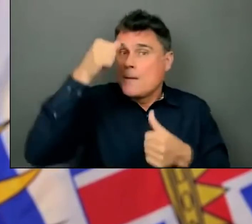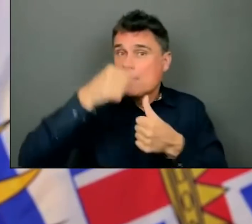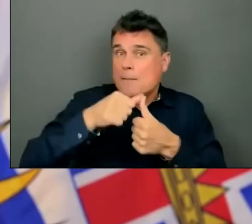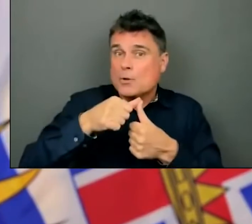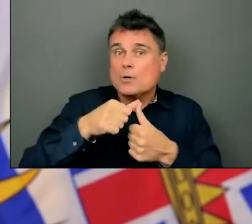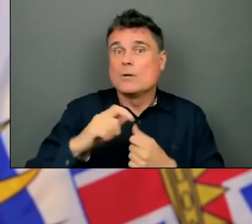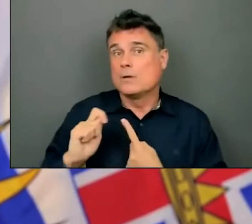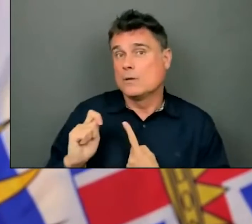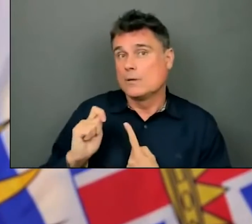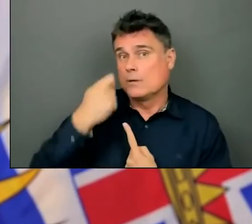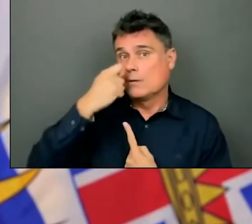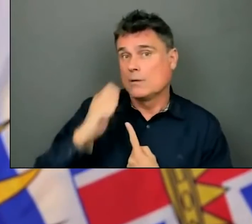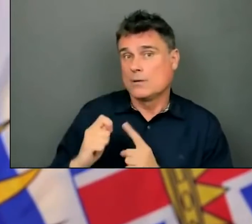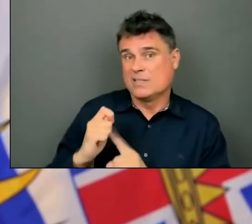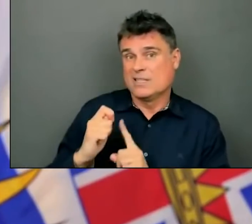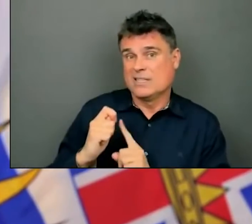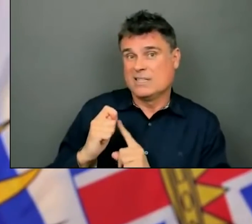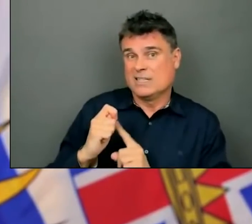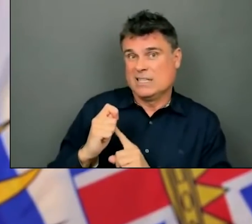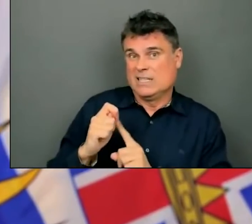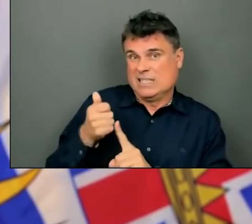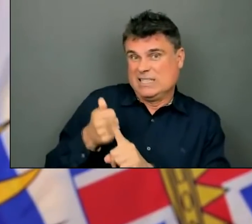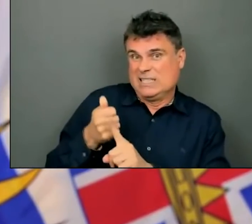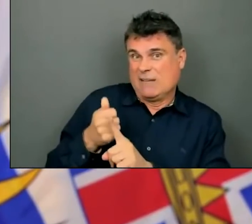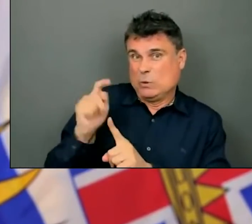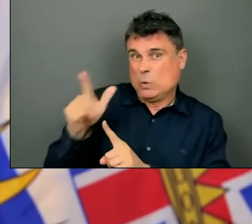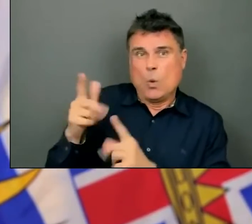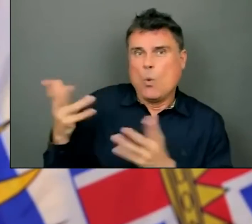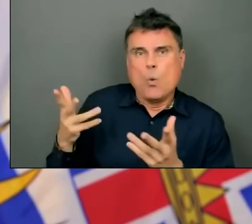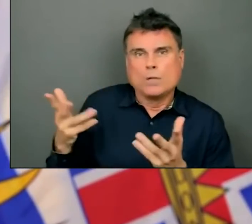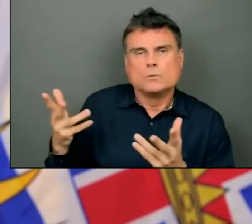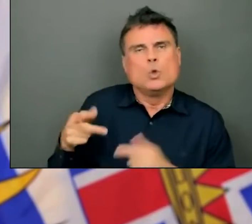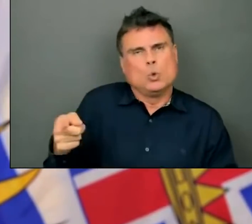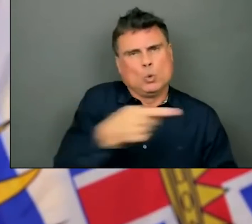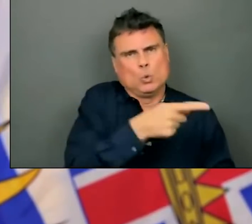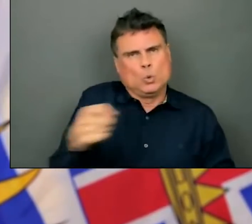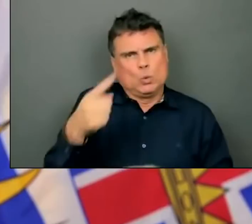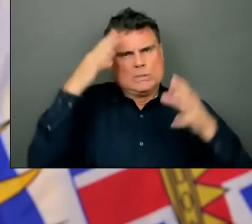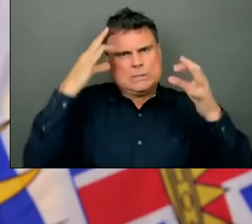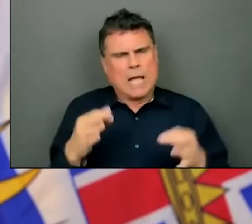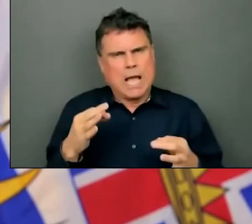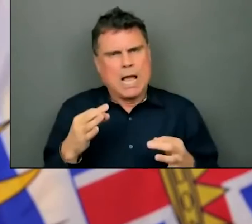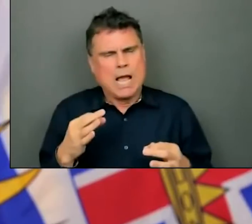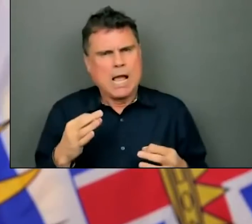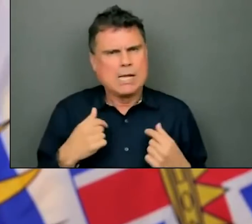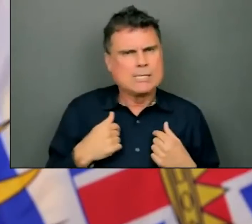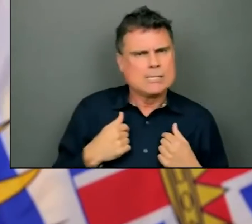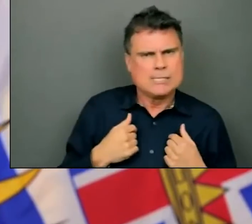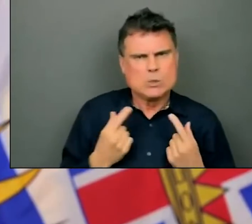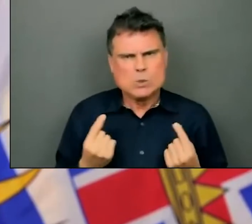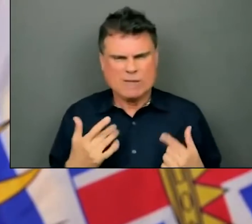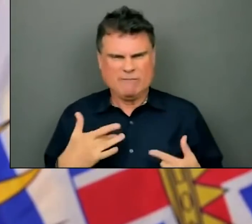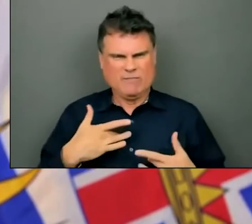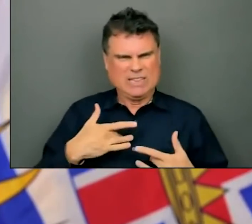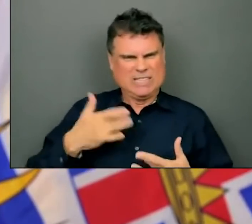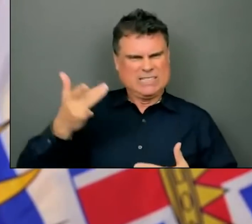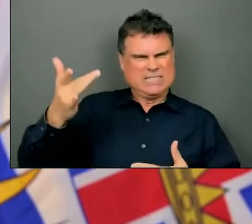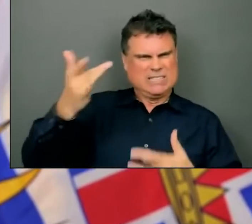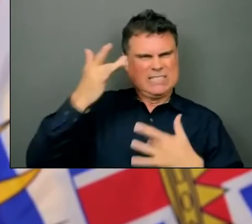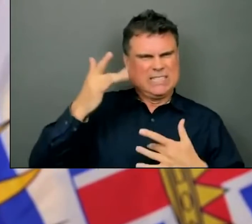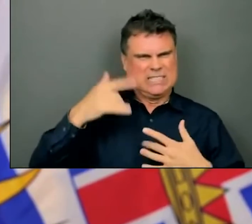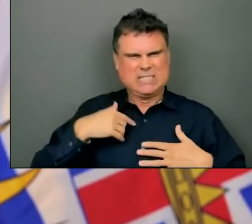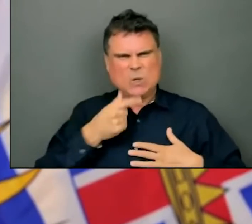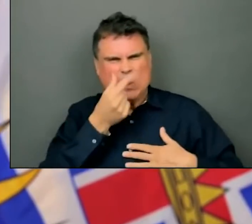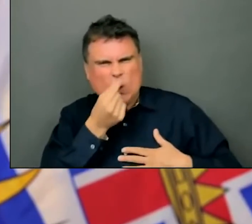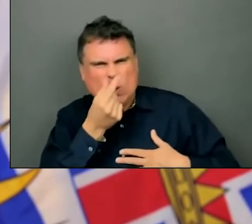that helps you determine what activities you can do if you have symptoms. That's when they are best used. And I've talked about